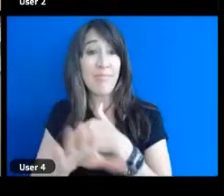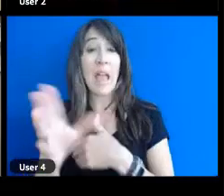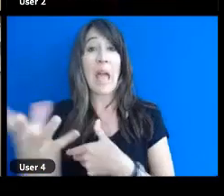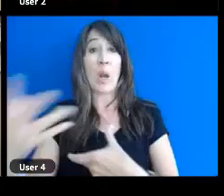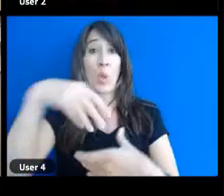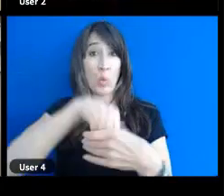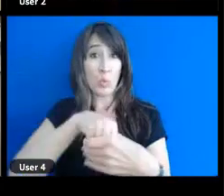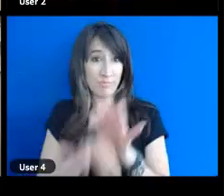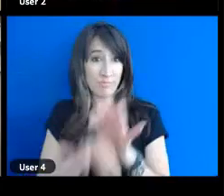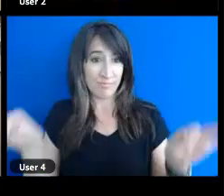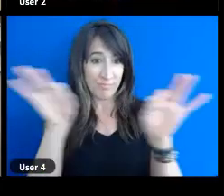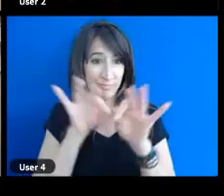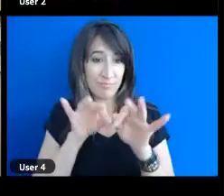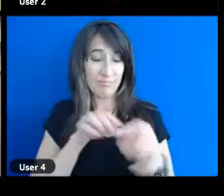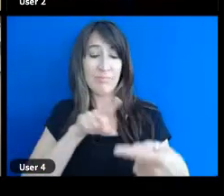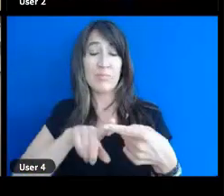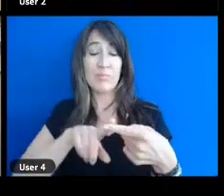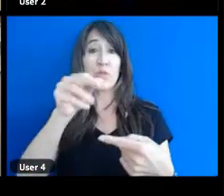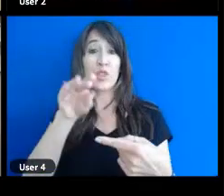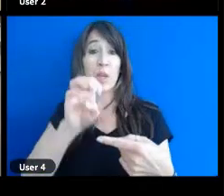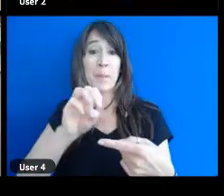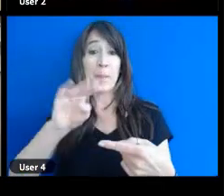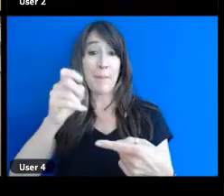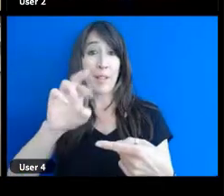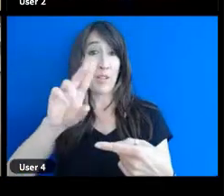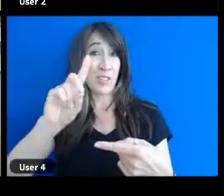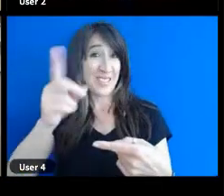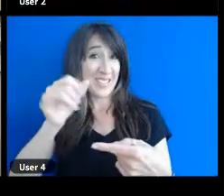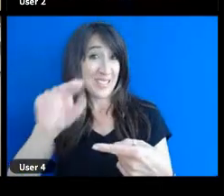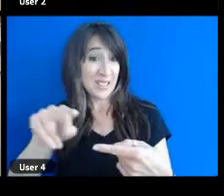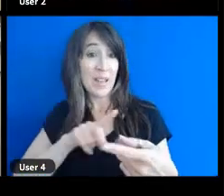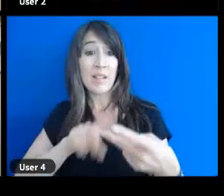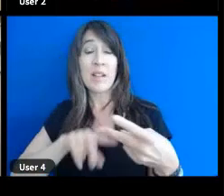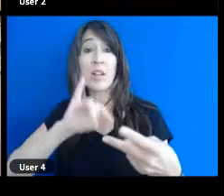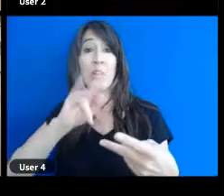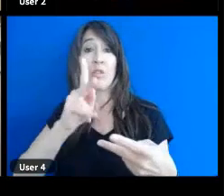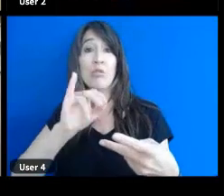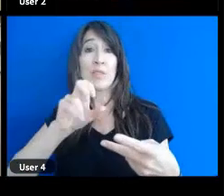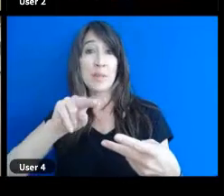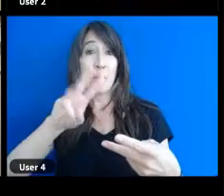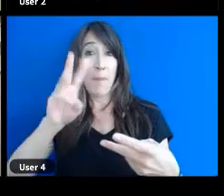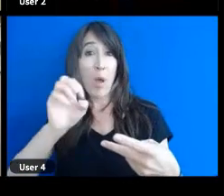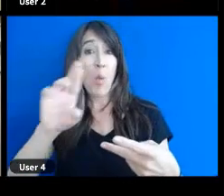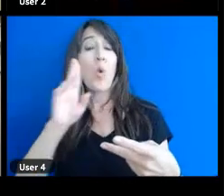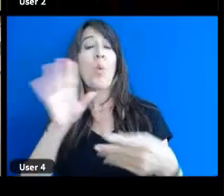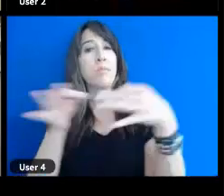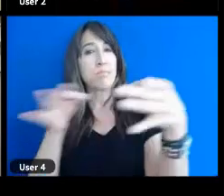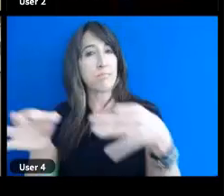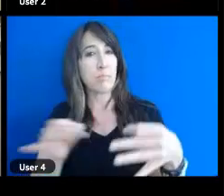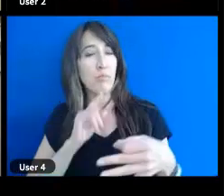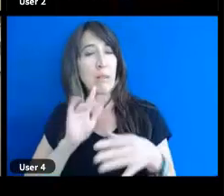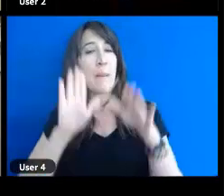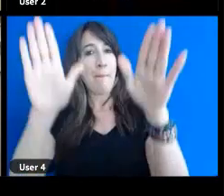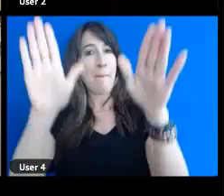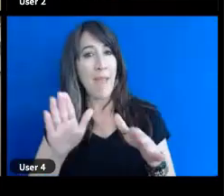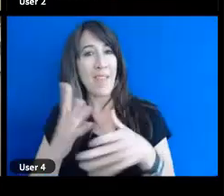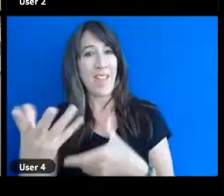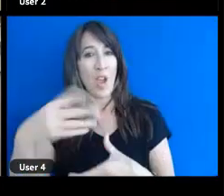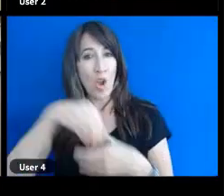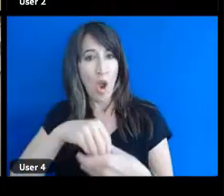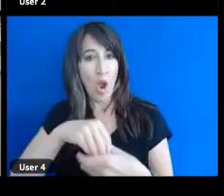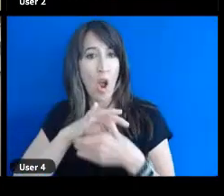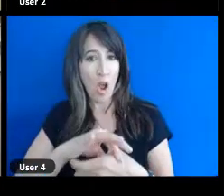And Jamie Millar-Dixon and Kristin Bauer are going to walk you through some amazing content that really covers the why, which